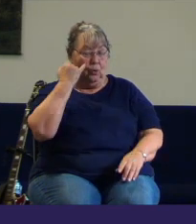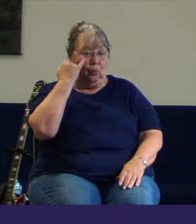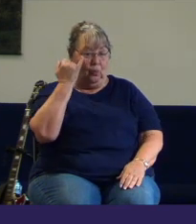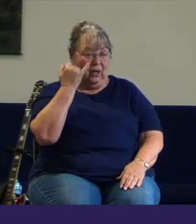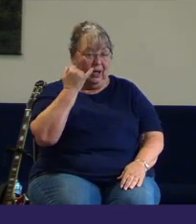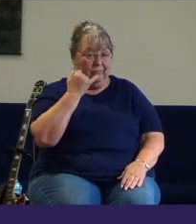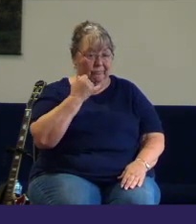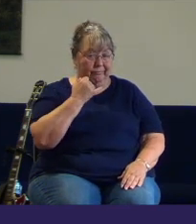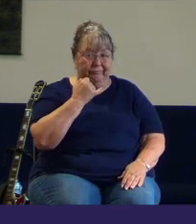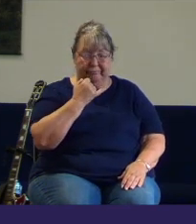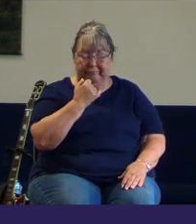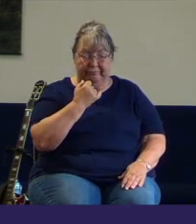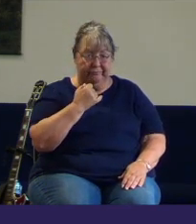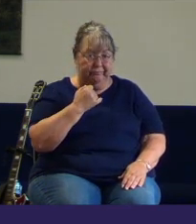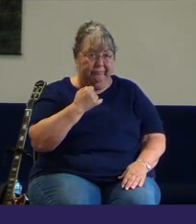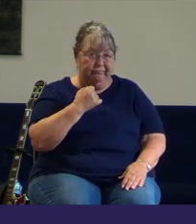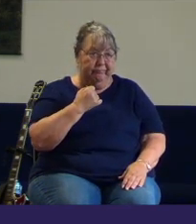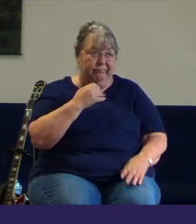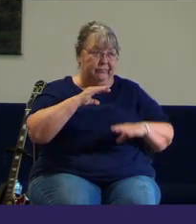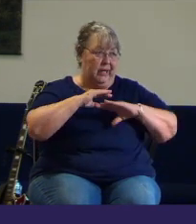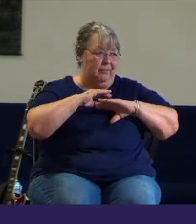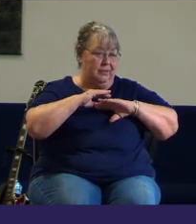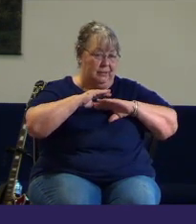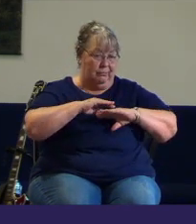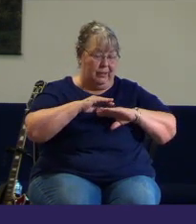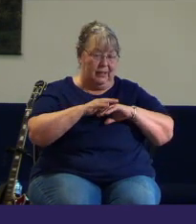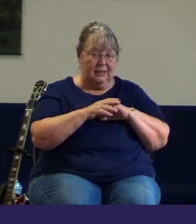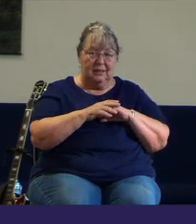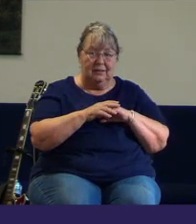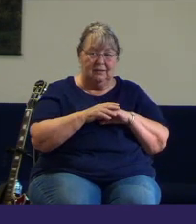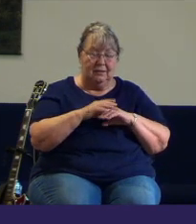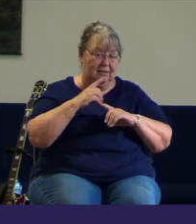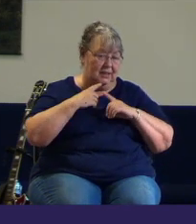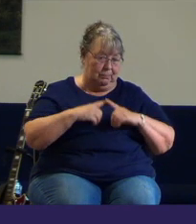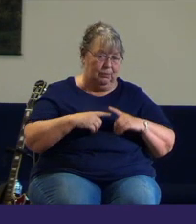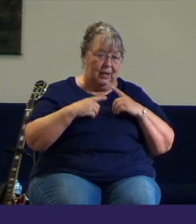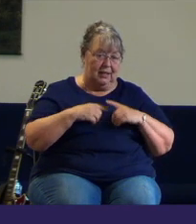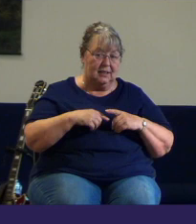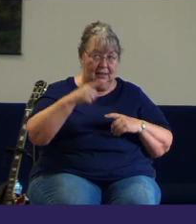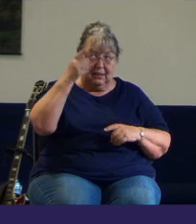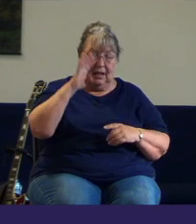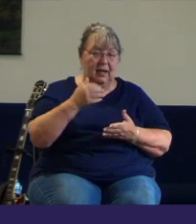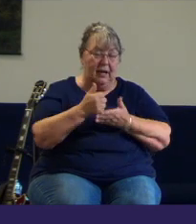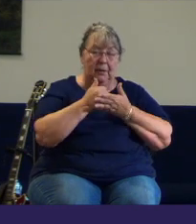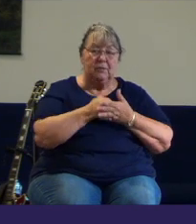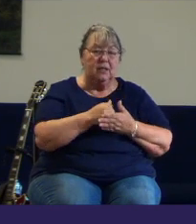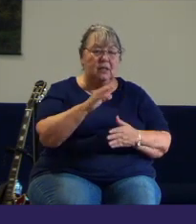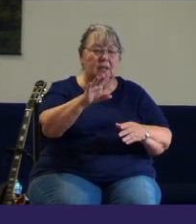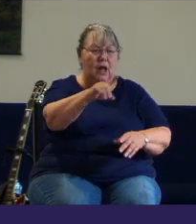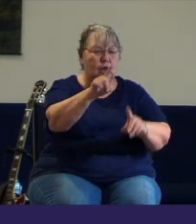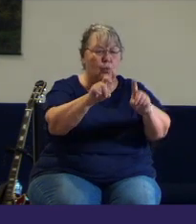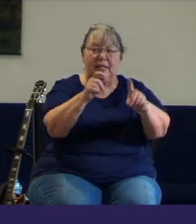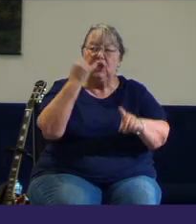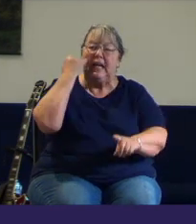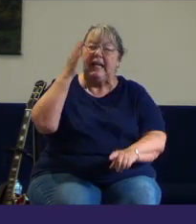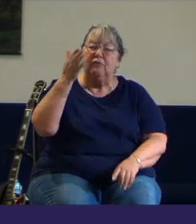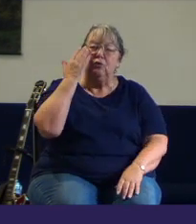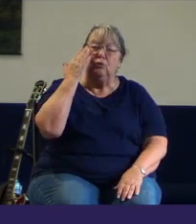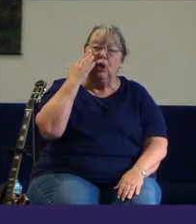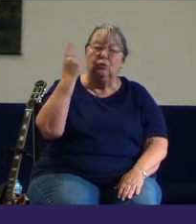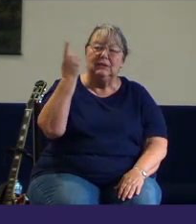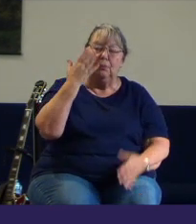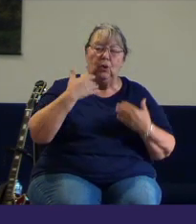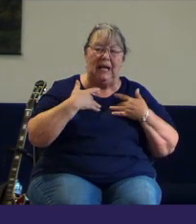story. Let me ask you a question. If you knew someone who was dying of a